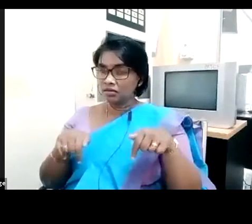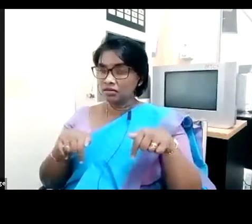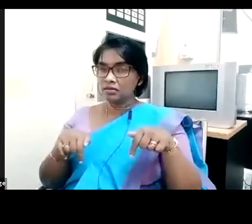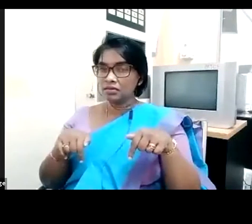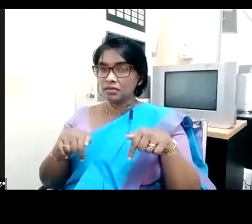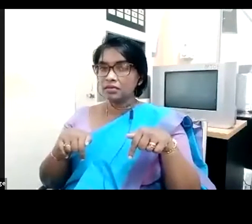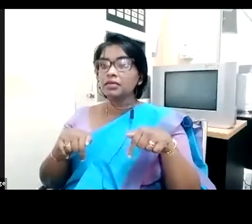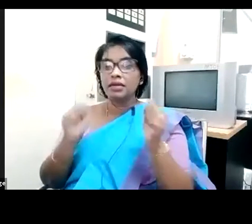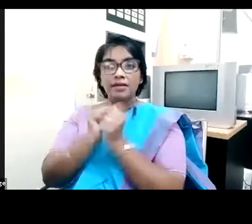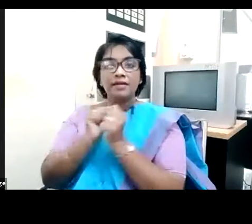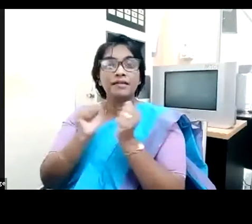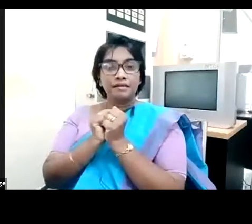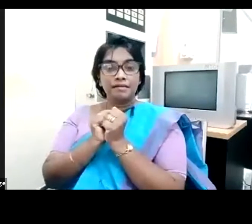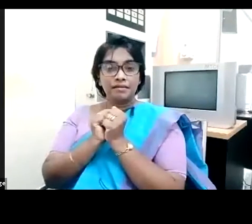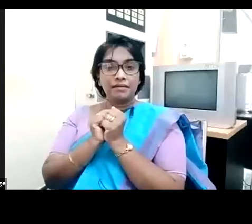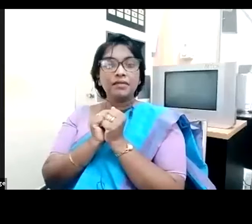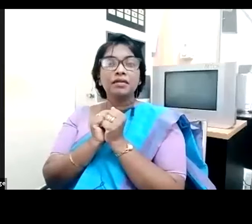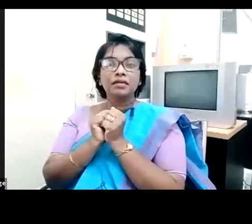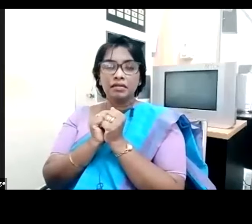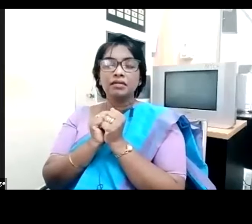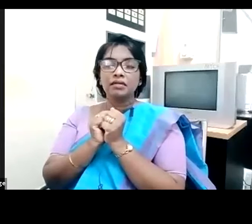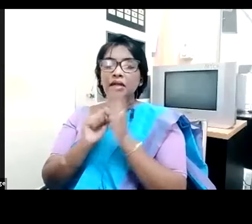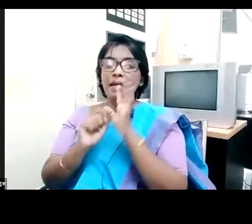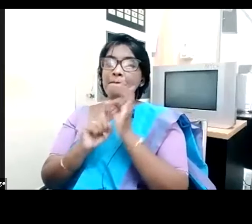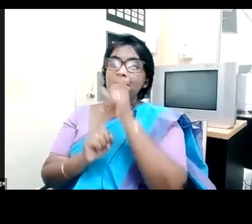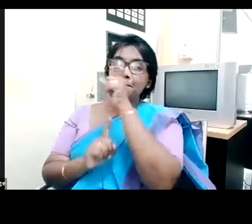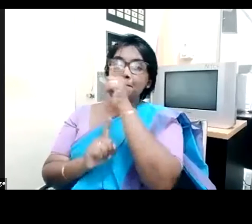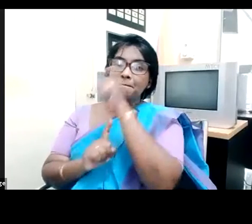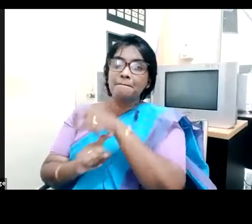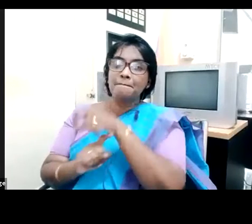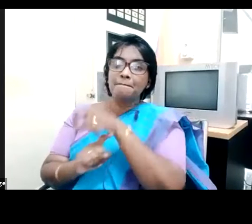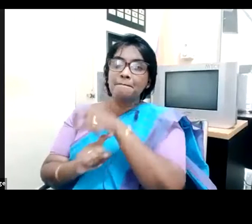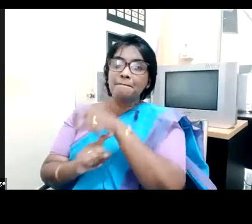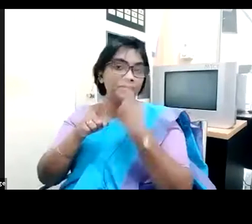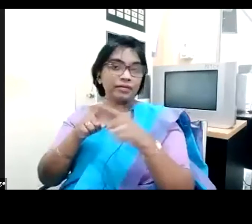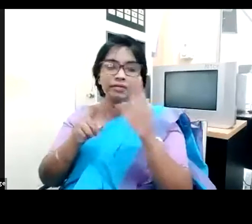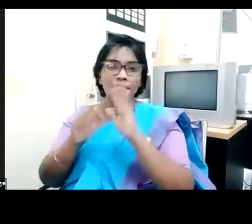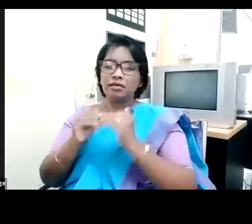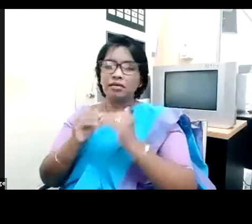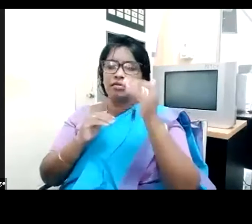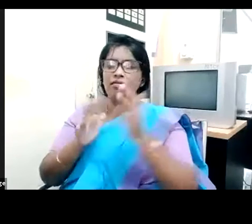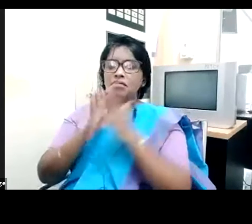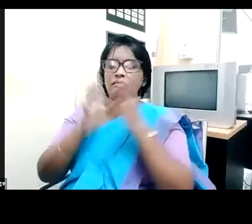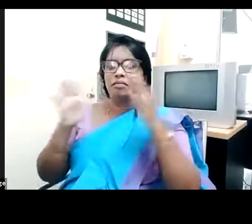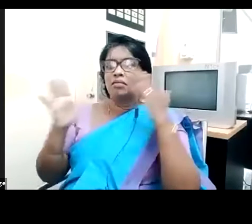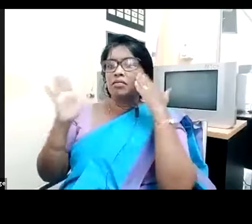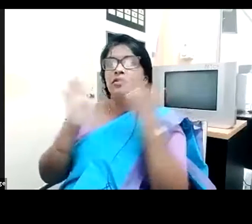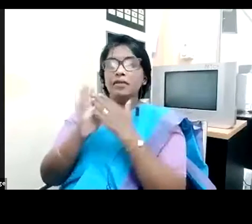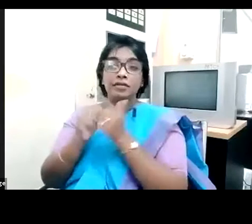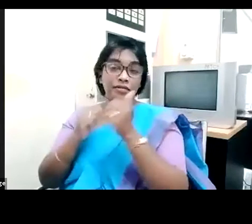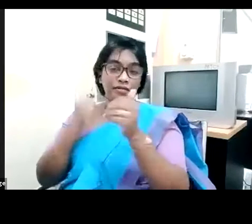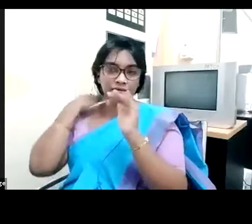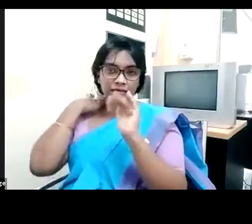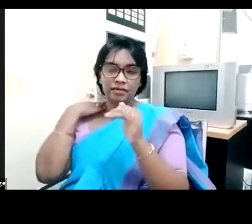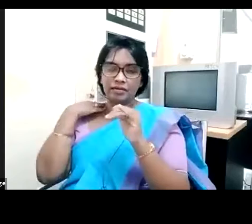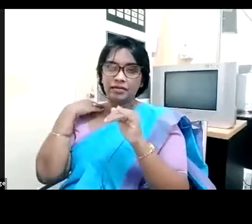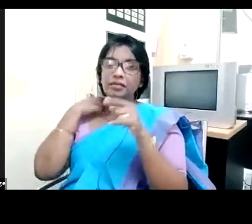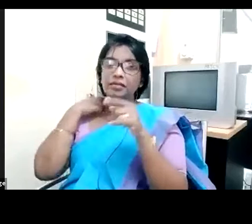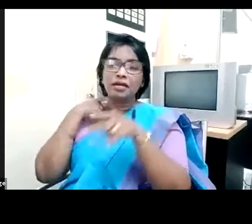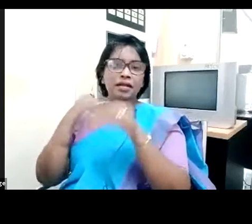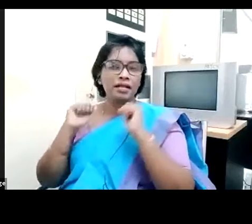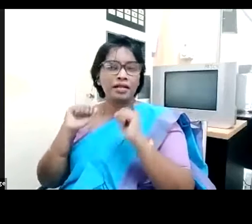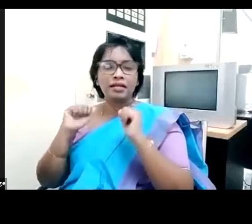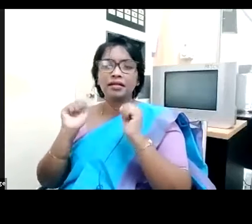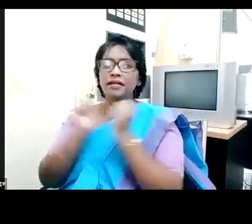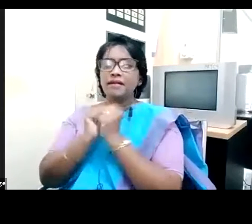No longer people will be wanting only a salary. They want to know why they are coming to work, what they are